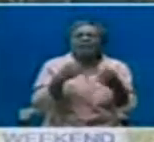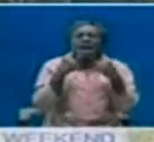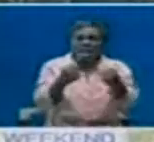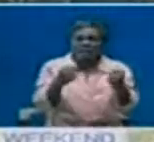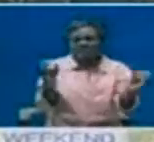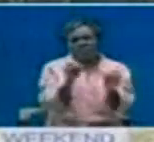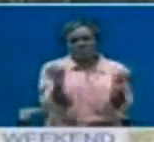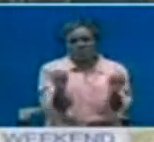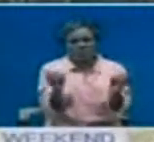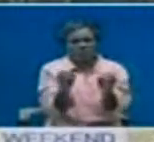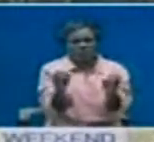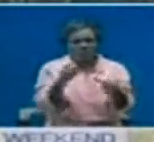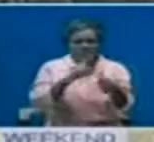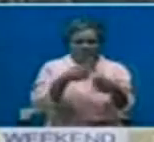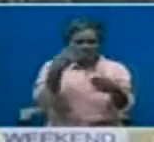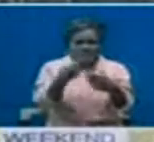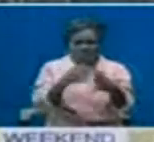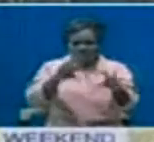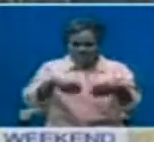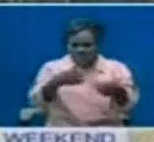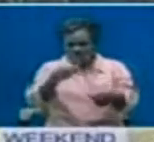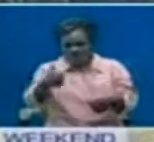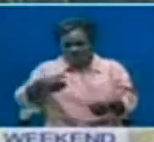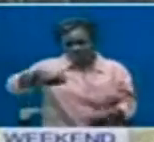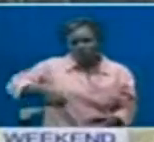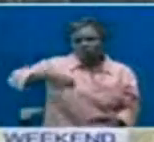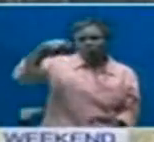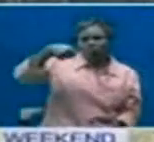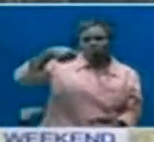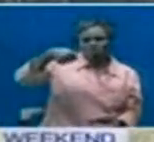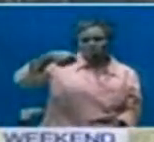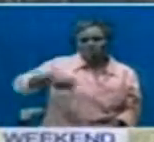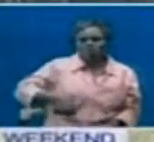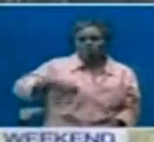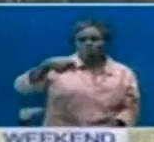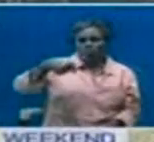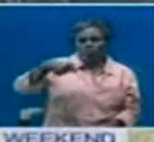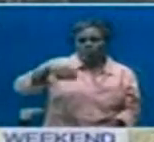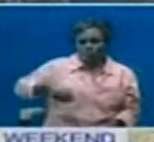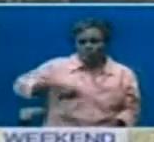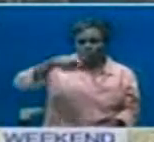hiyo. Hapo ndo wanakupea supu. Supu sio nyama. Supu bado unatabika.